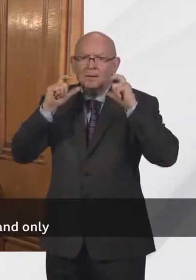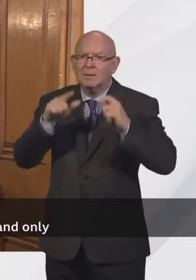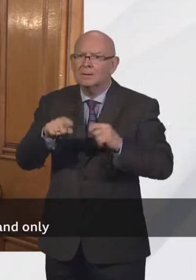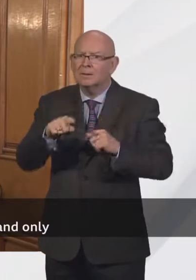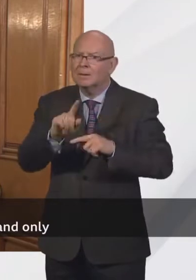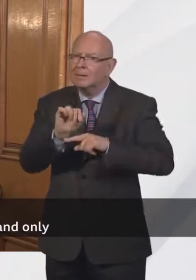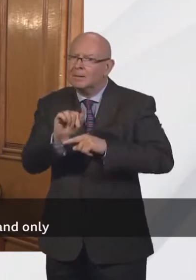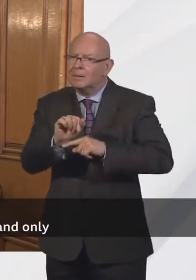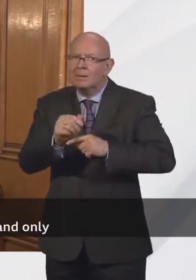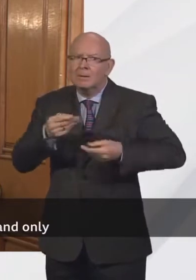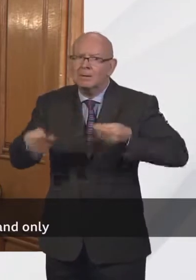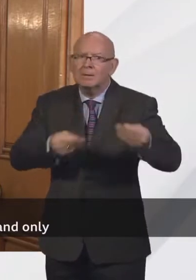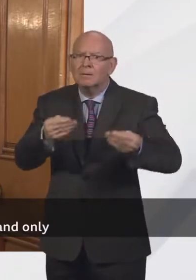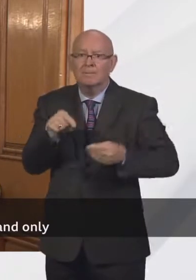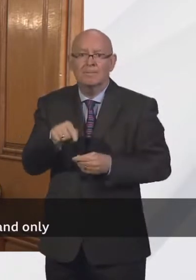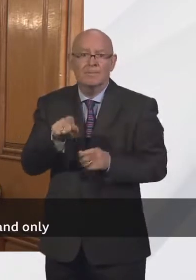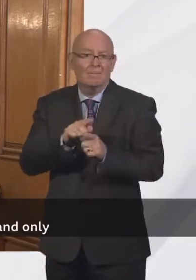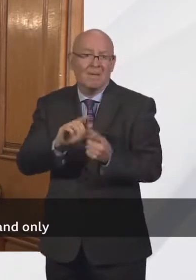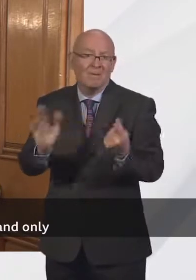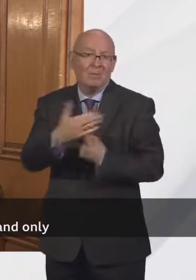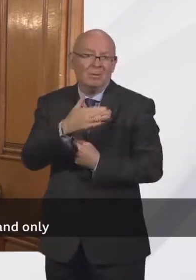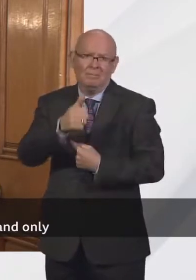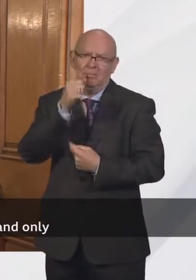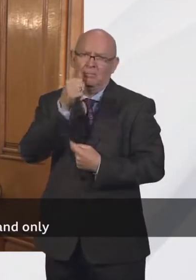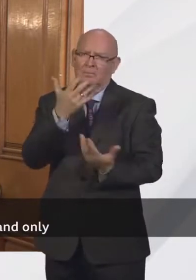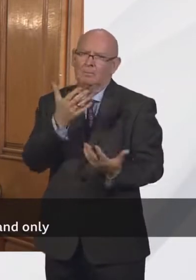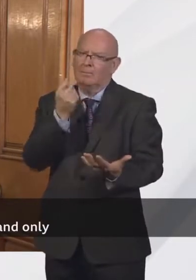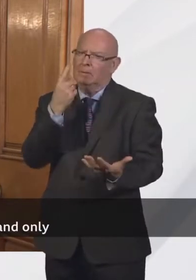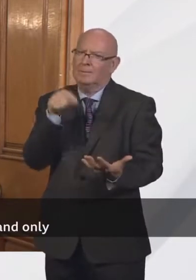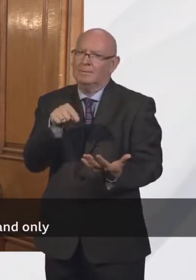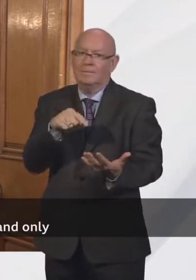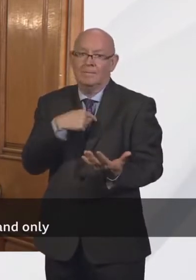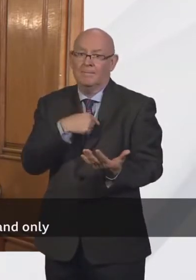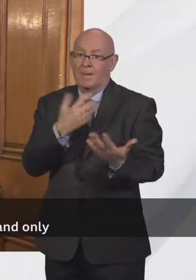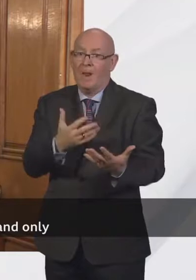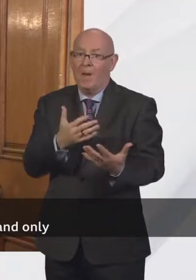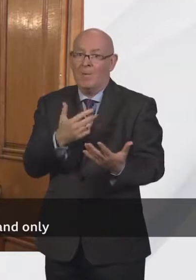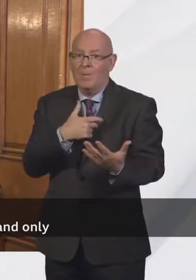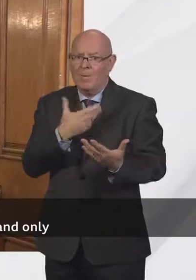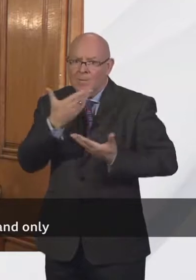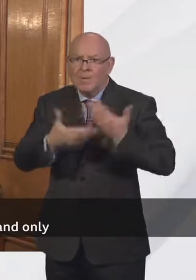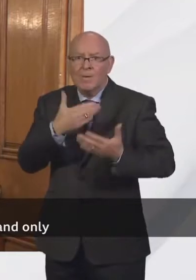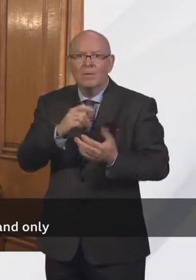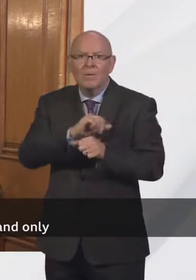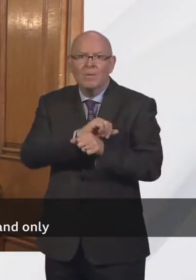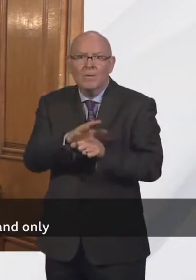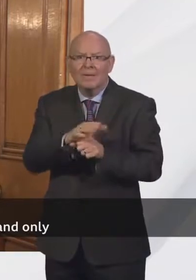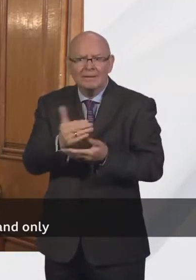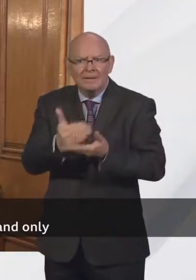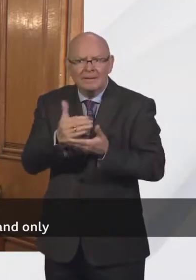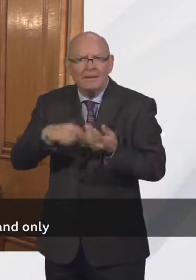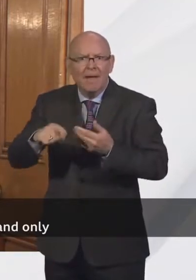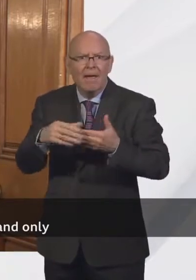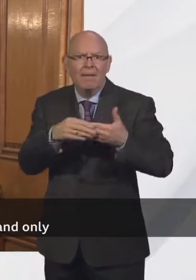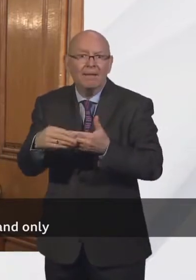as planned in step 3. So, from the 4th of July, the following premises will be allowed to reopen provided they